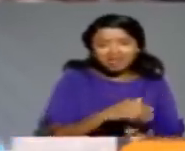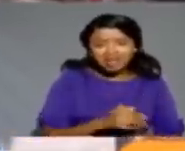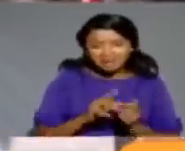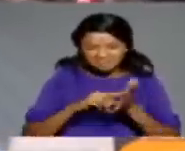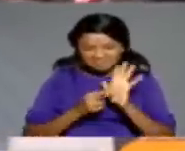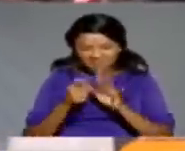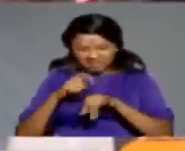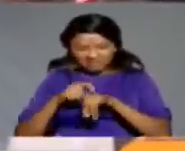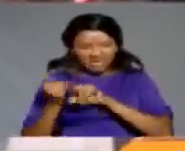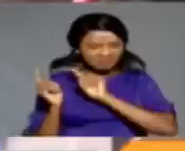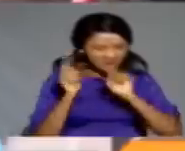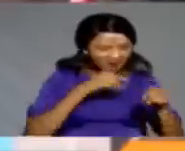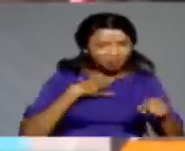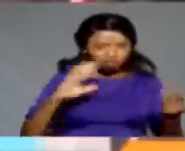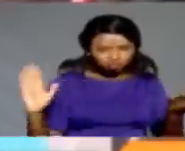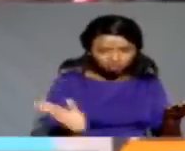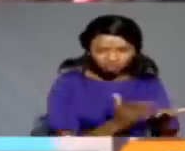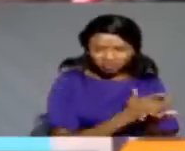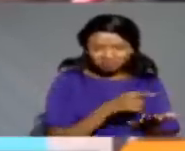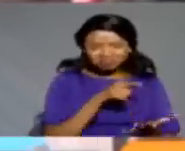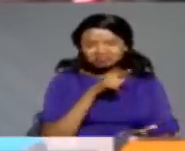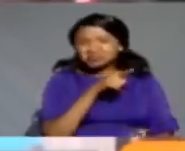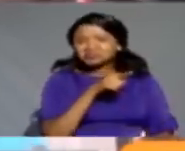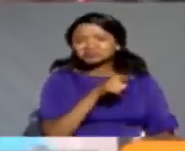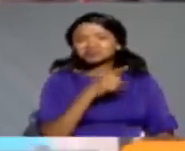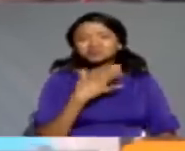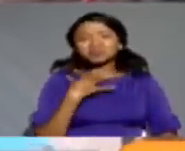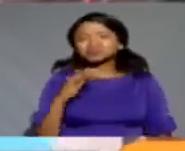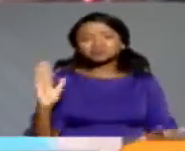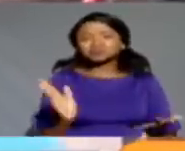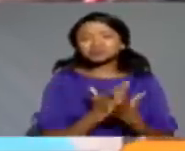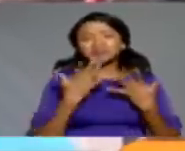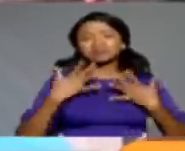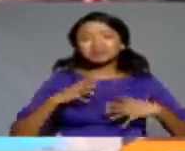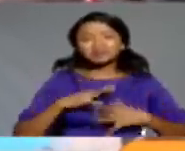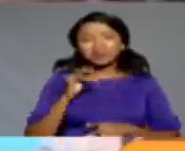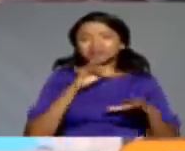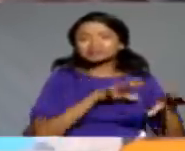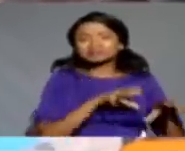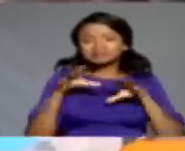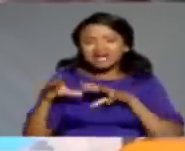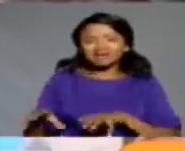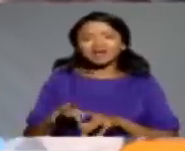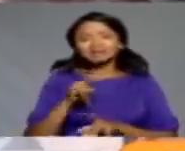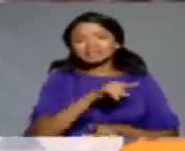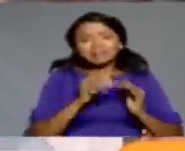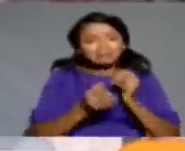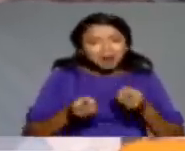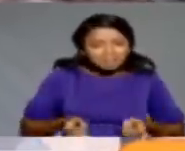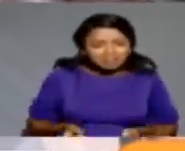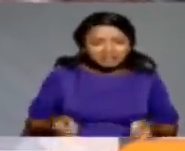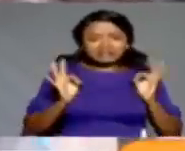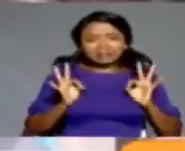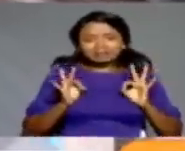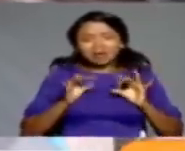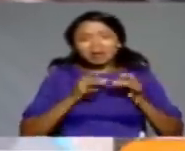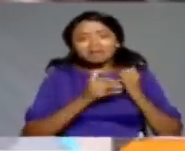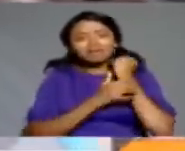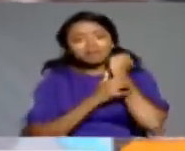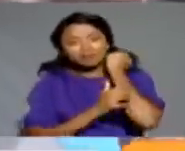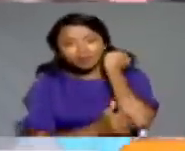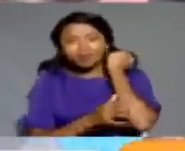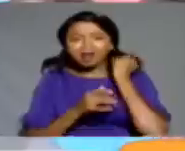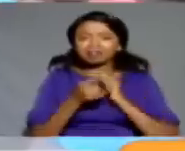economic saboteur. Wewe unataka kumaliza raia ili wao wakue masikini. Waweze kuwa